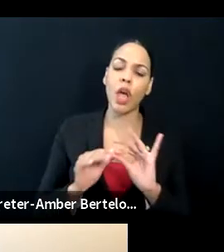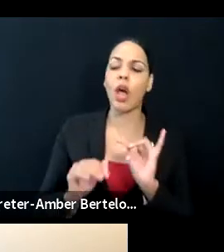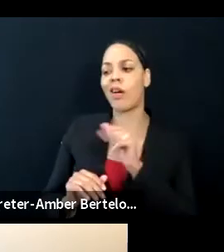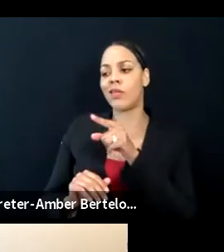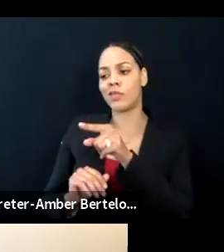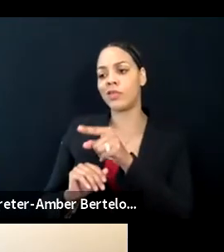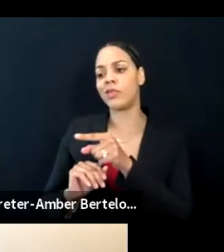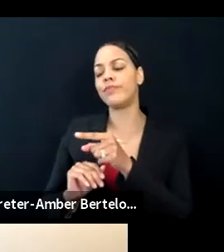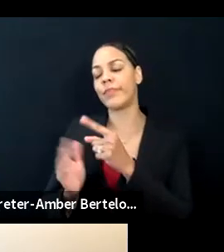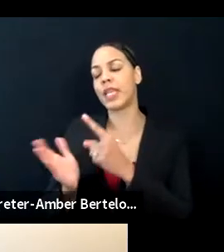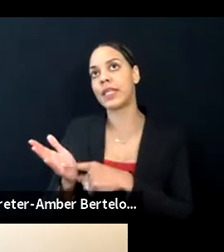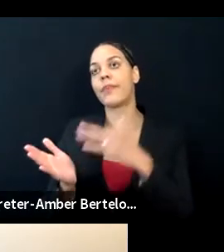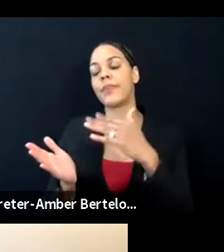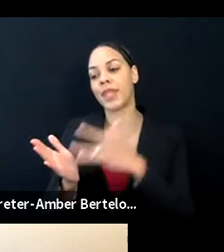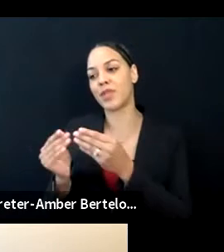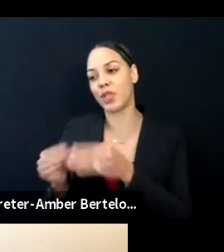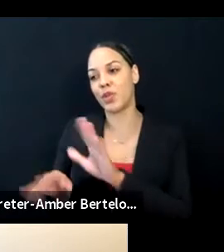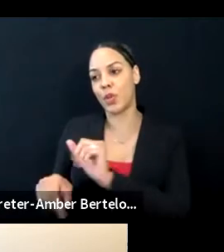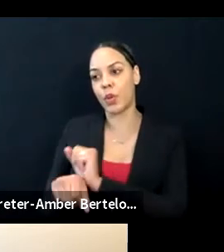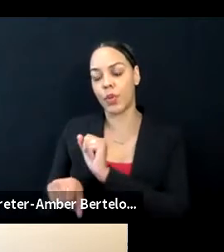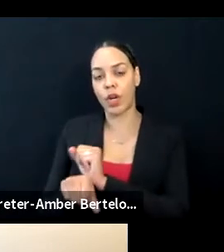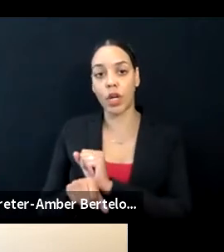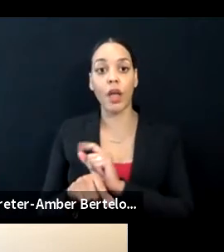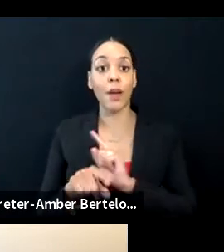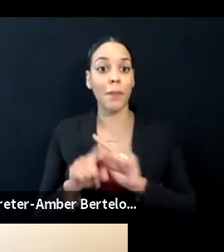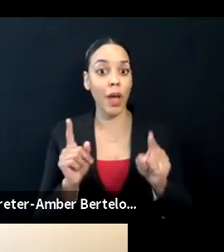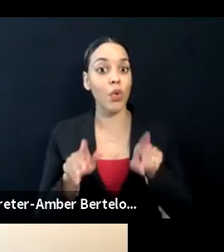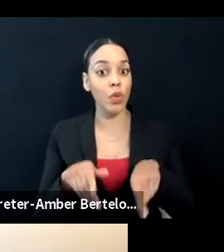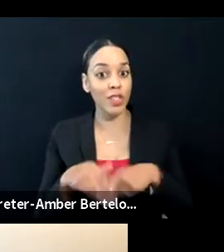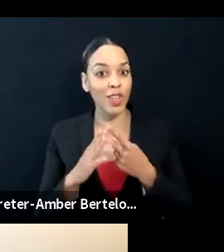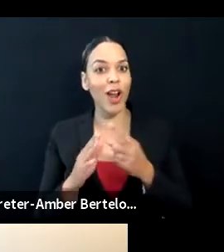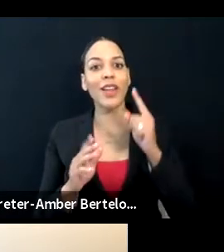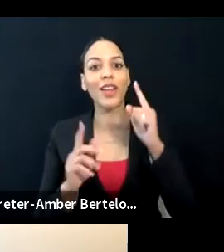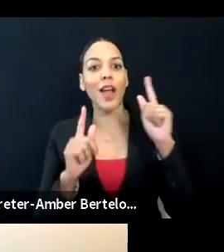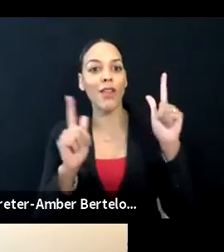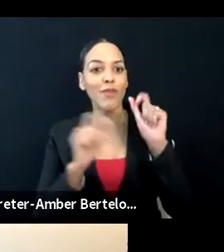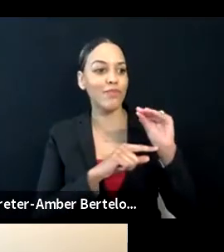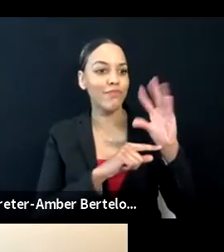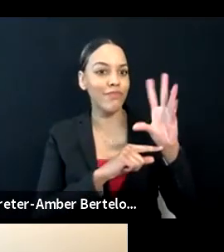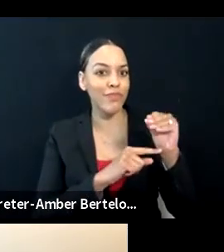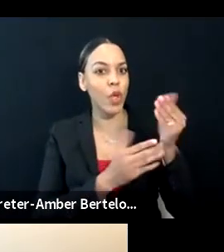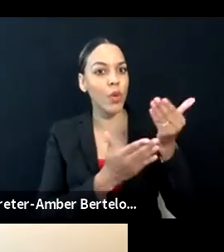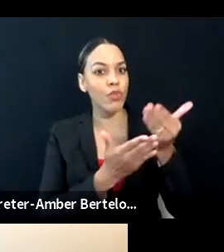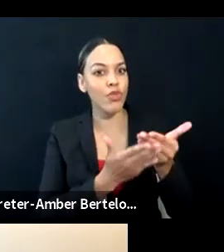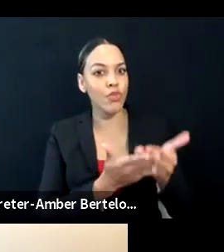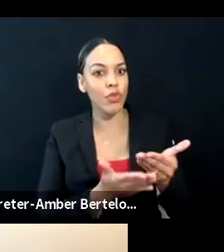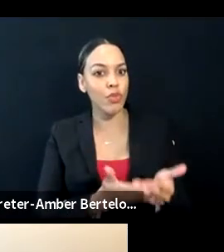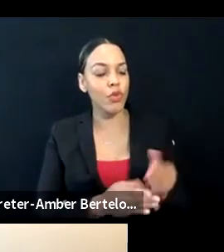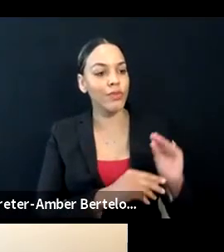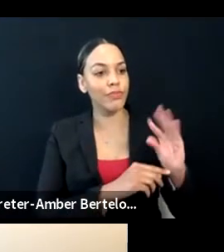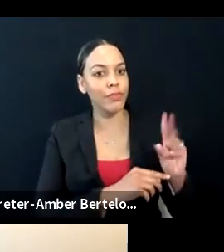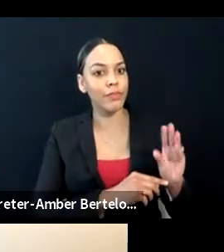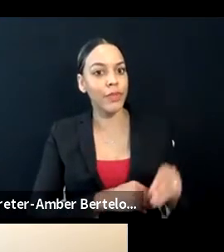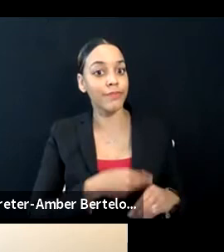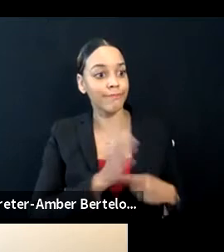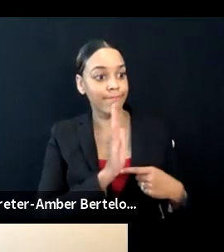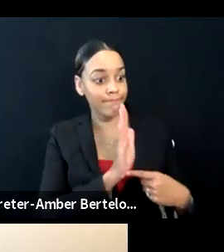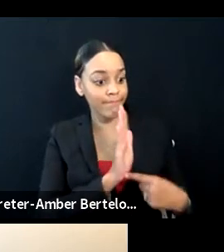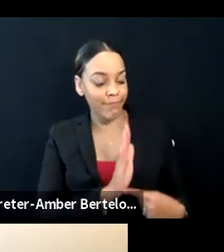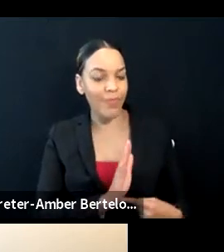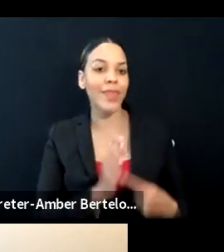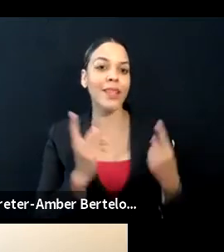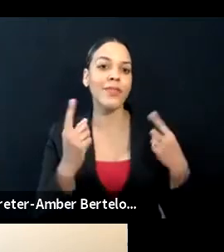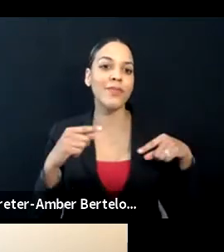work. But as soon as we started the photo evidence, suddenly all of that just went away. It was really